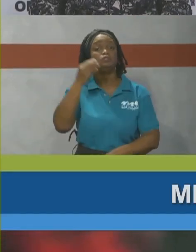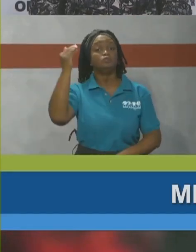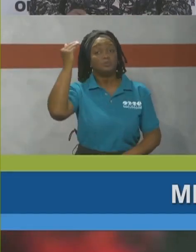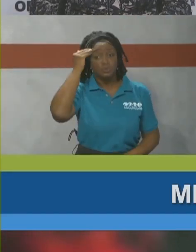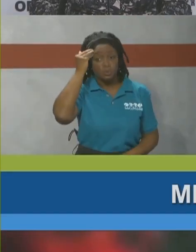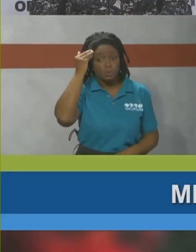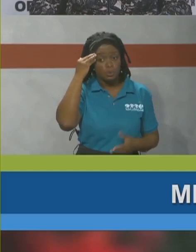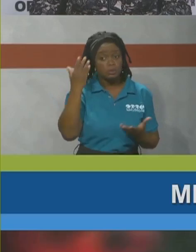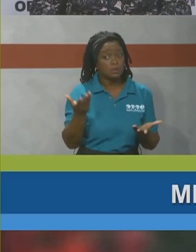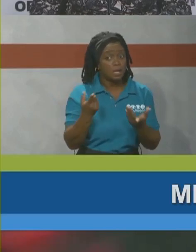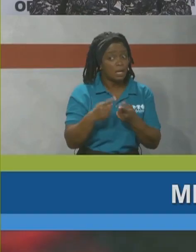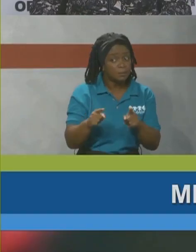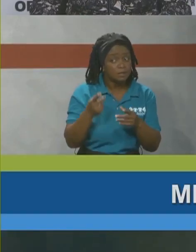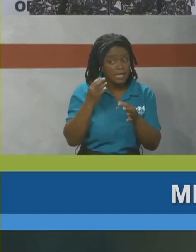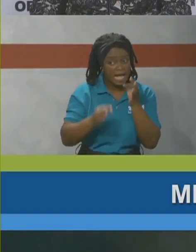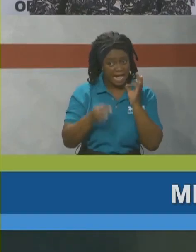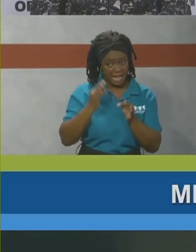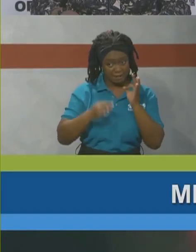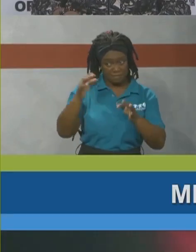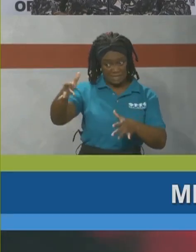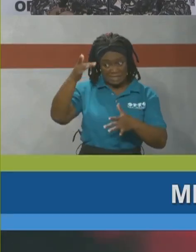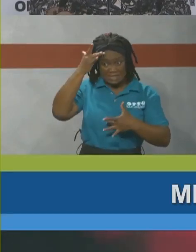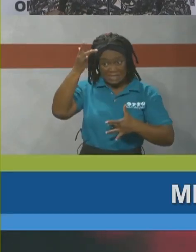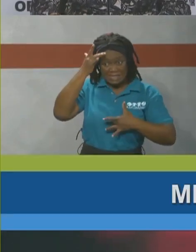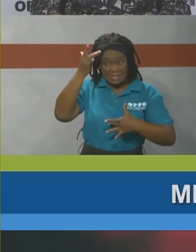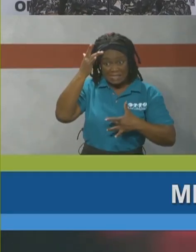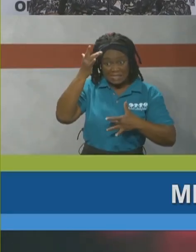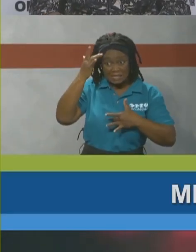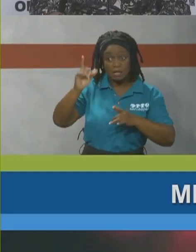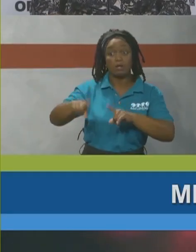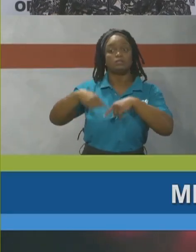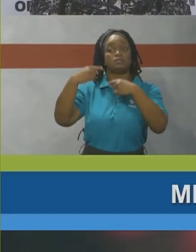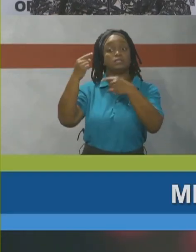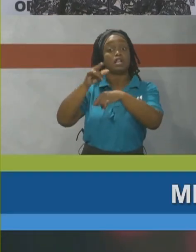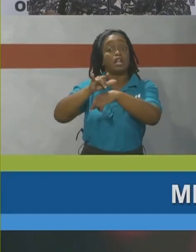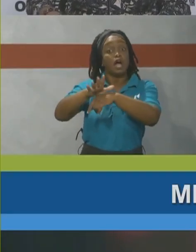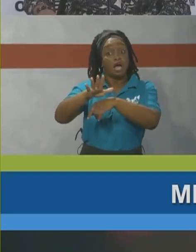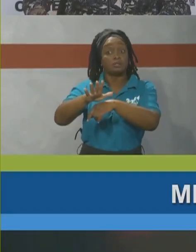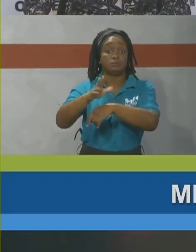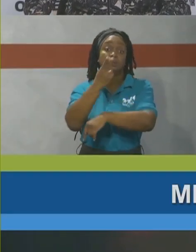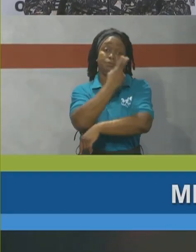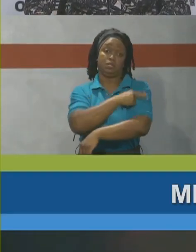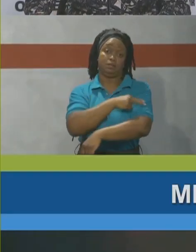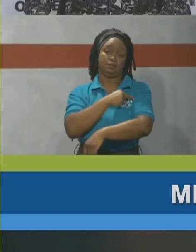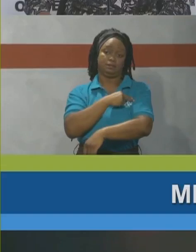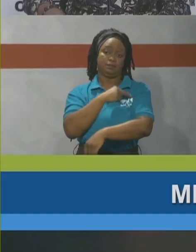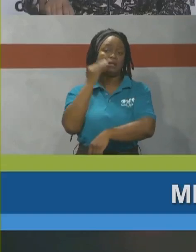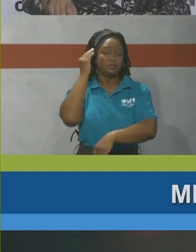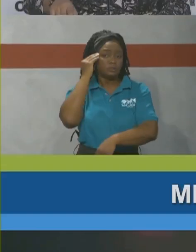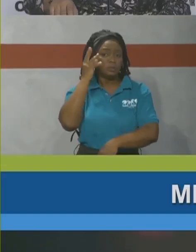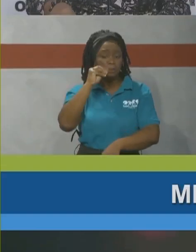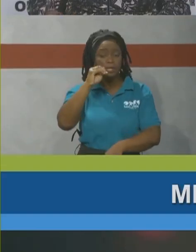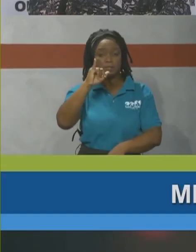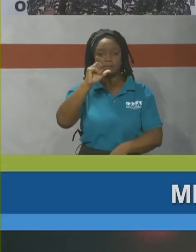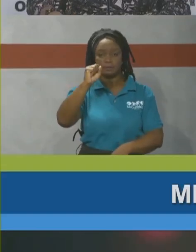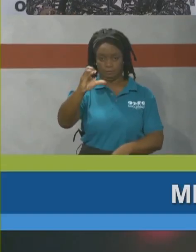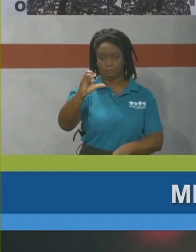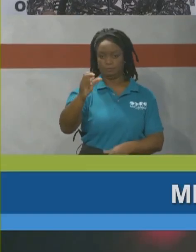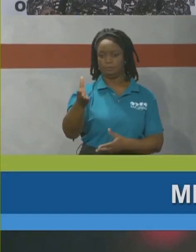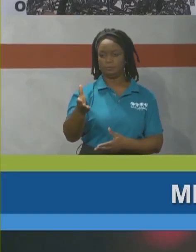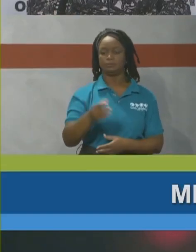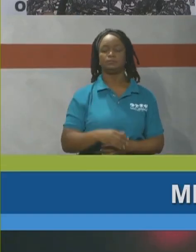post-COVID, coming early to hospital and just having the information at your fingertips, but also